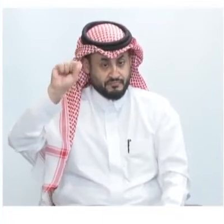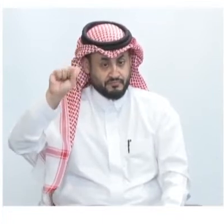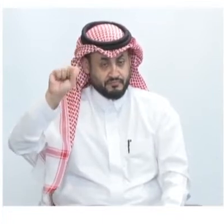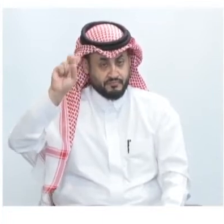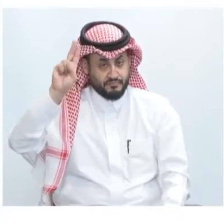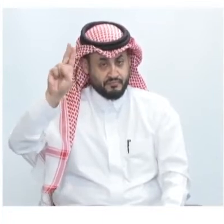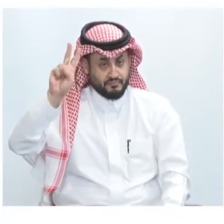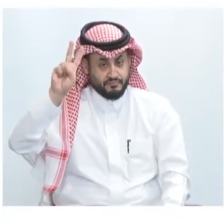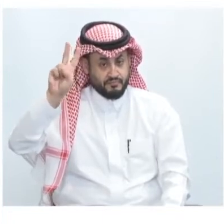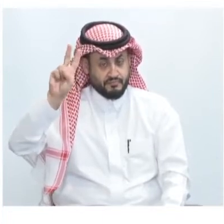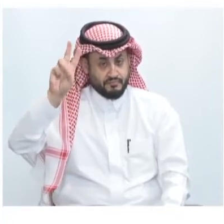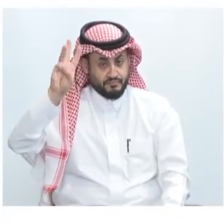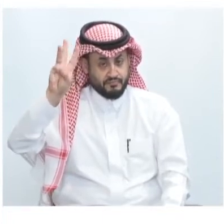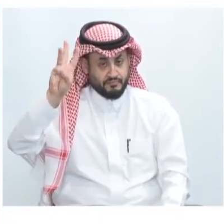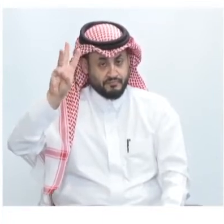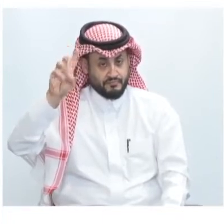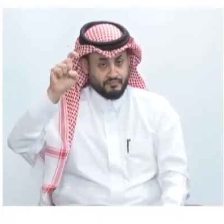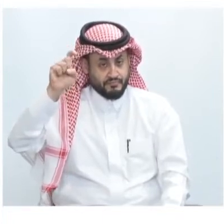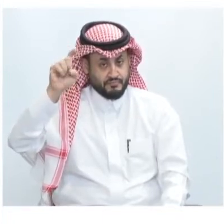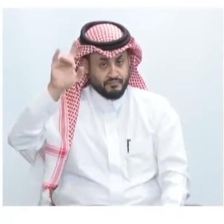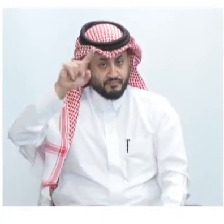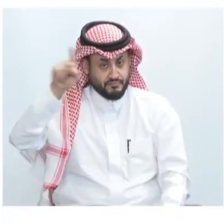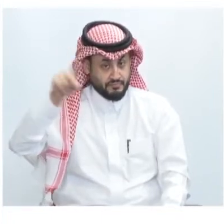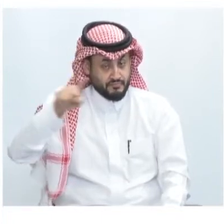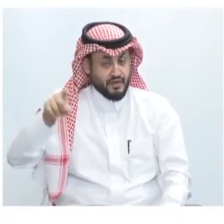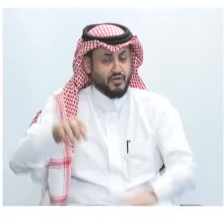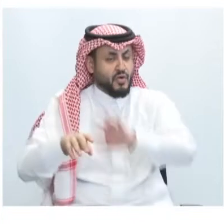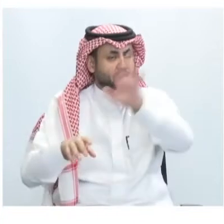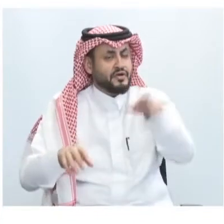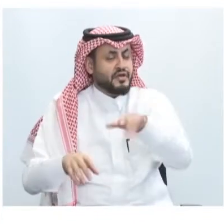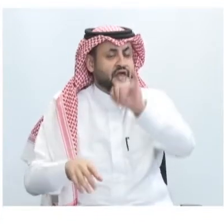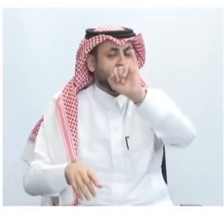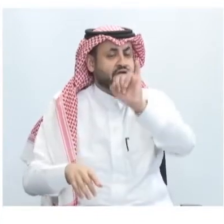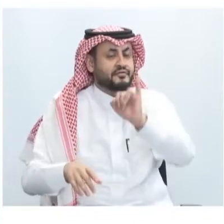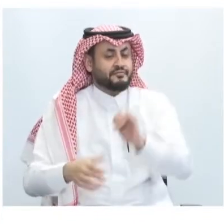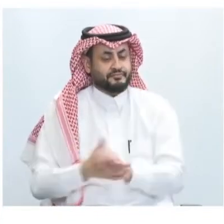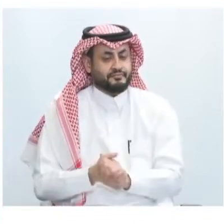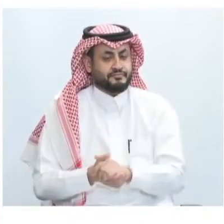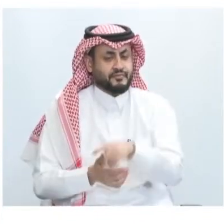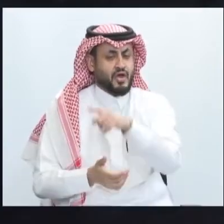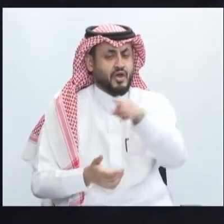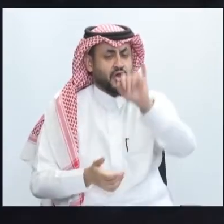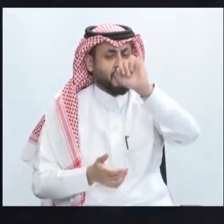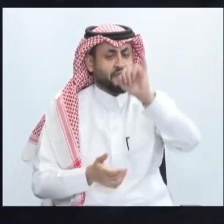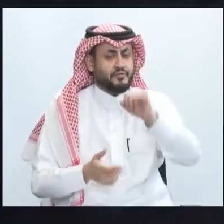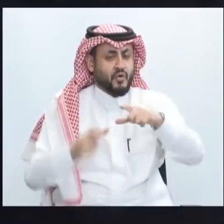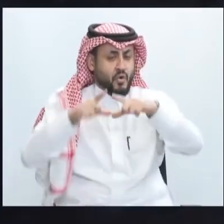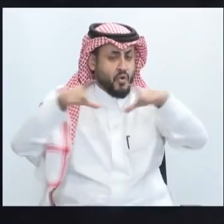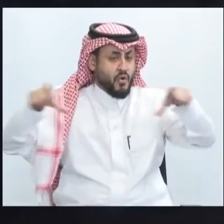S, U, V, W, X, and Z. Okay, so these letters